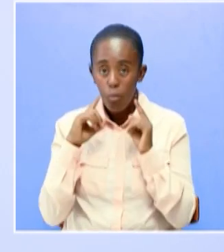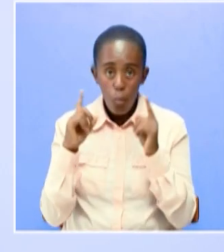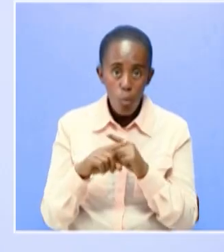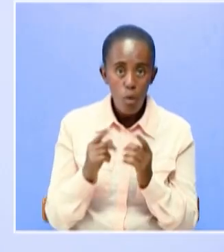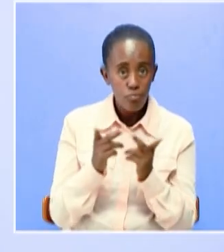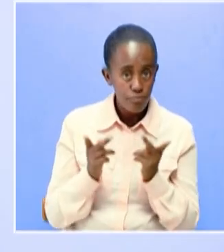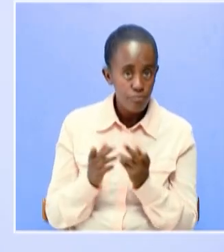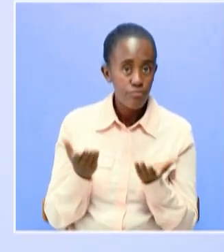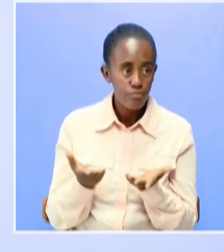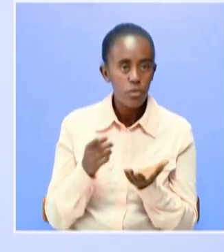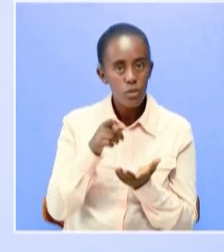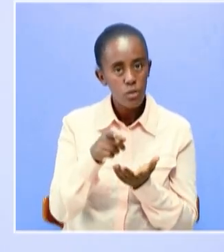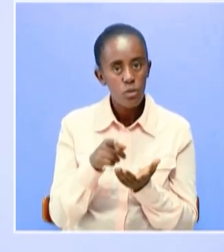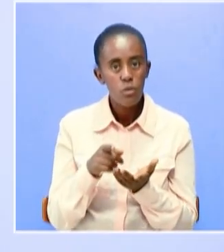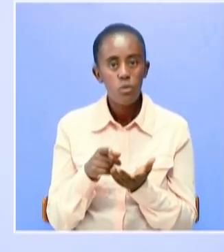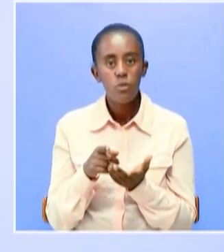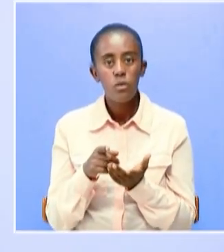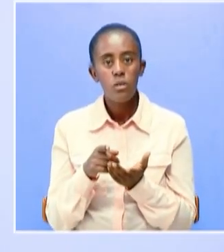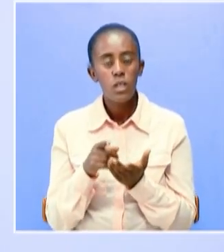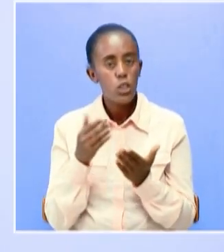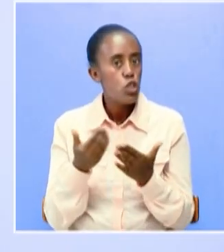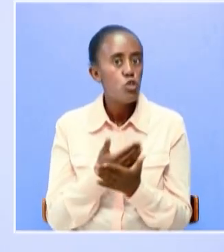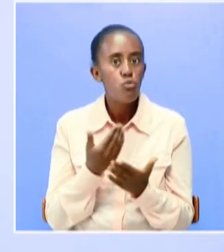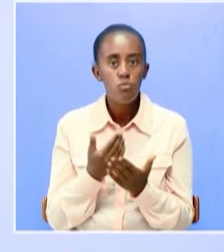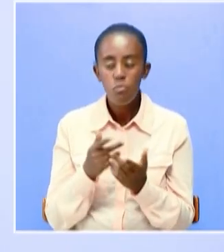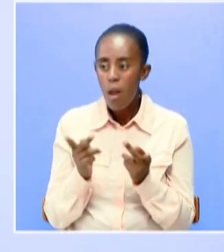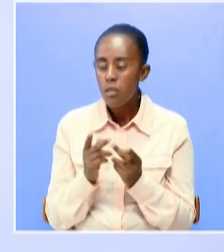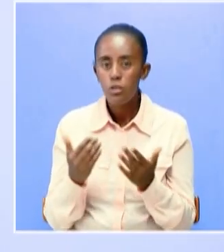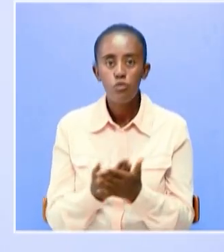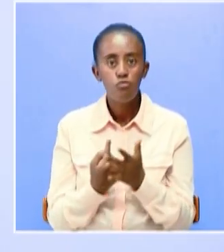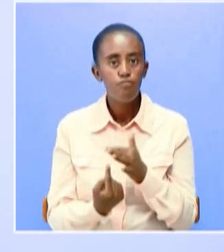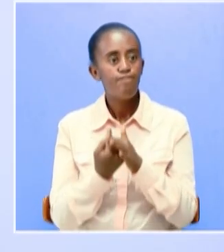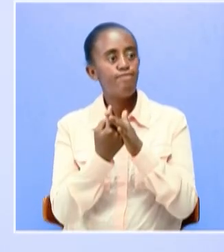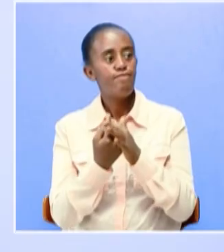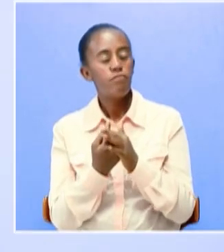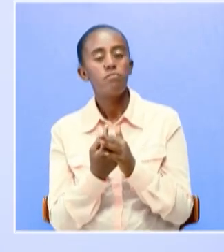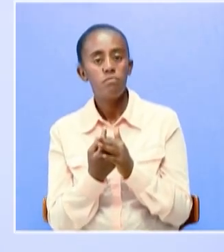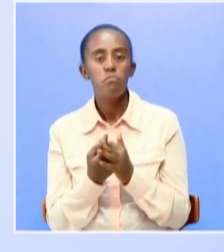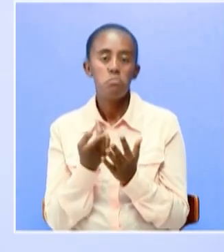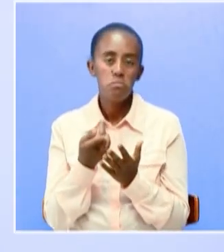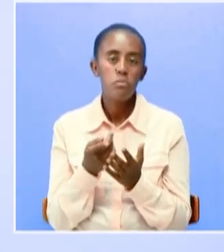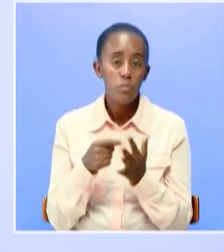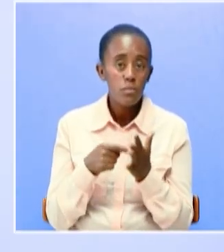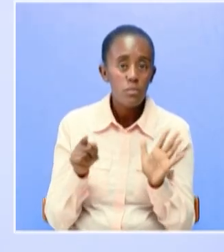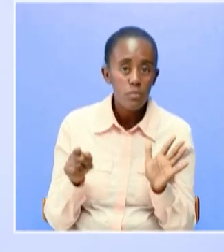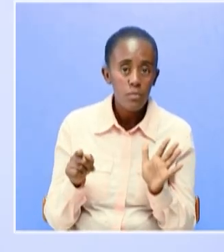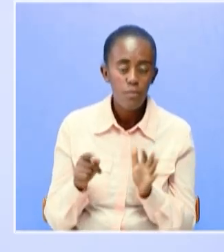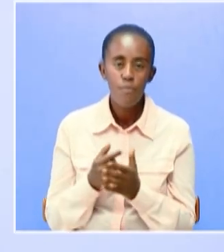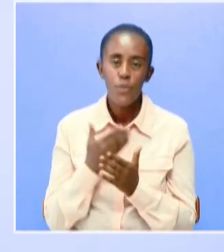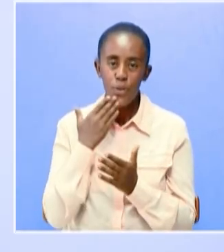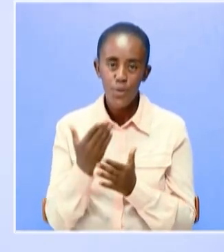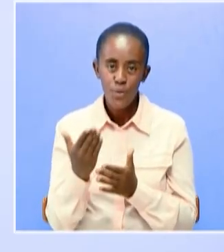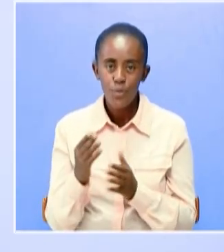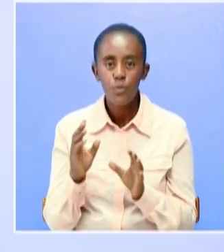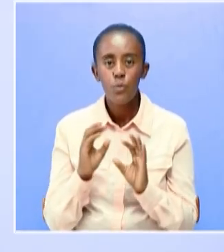maybe who is new just for the area. Clear? Good here,